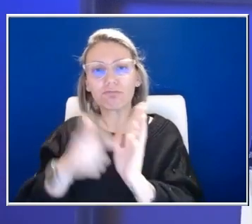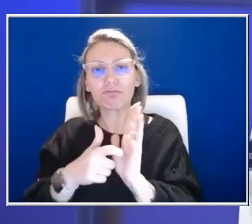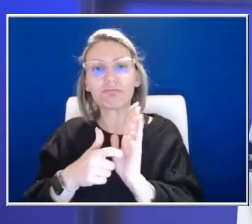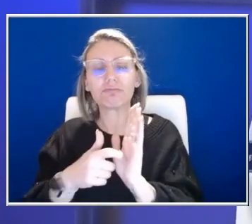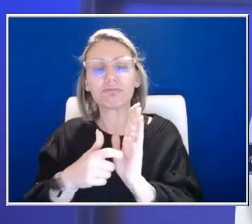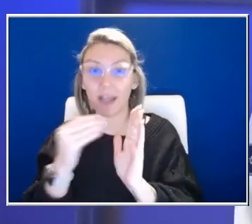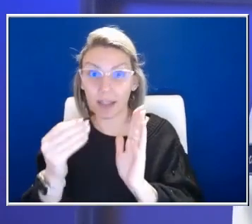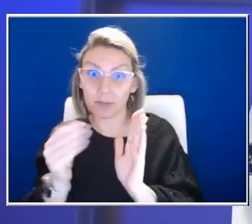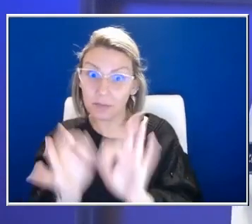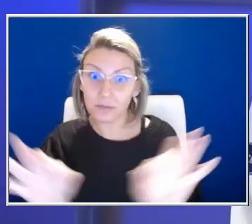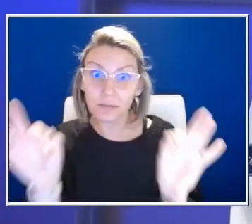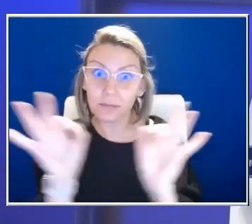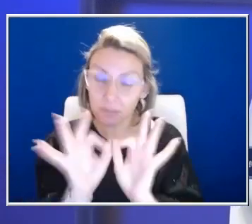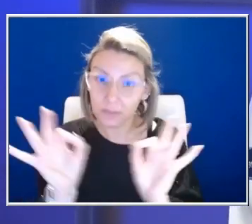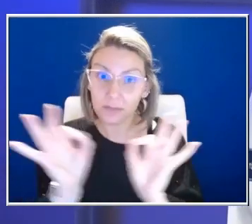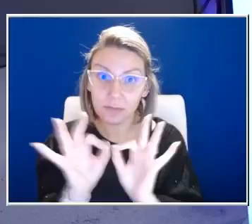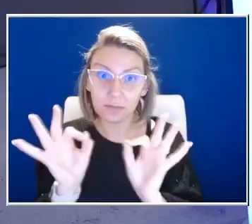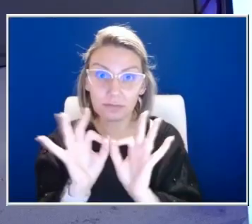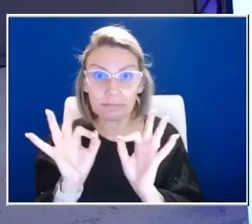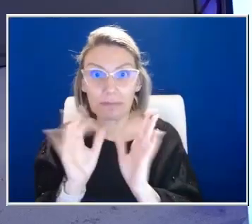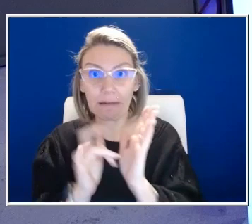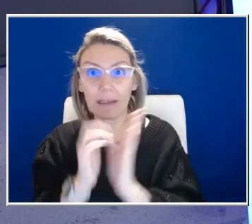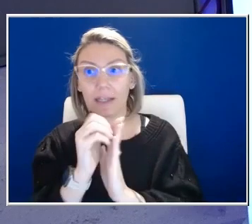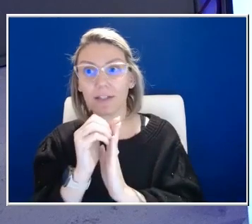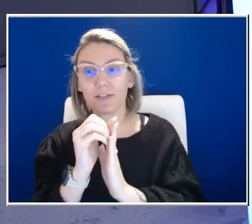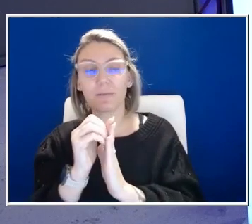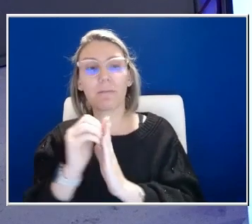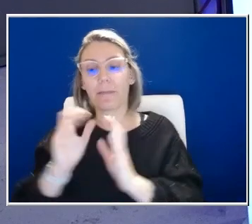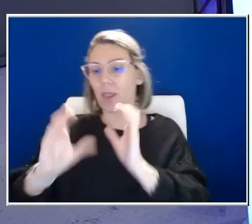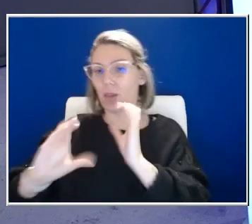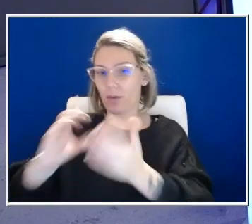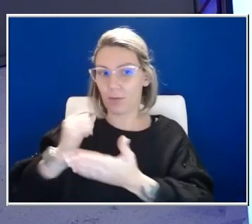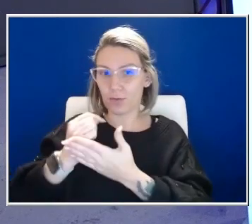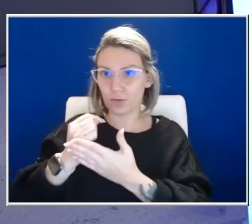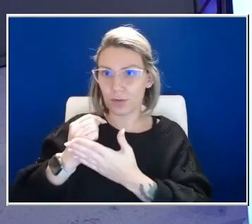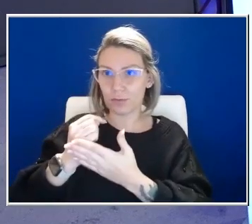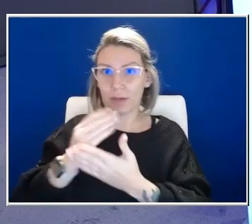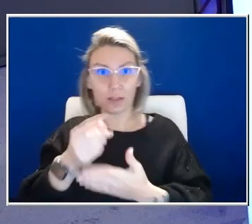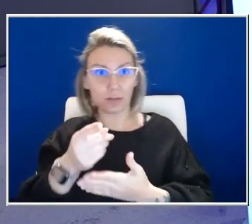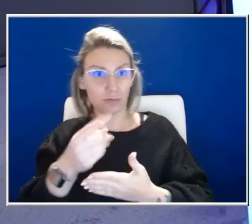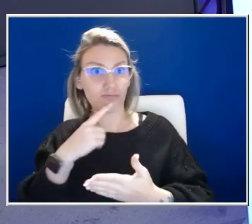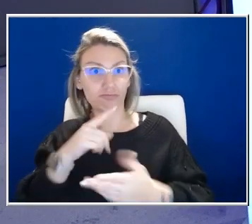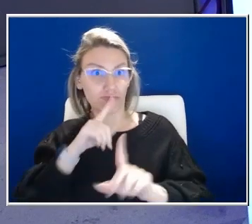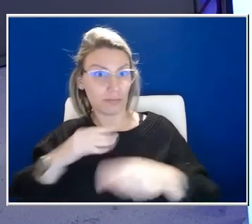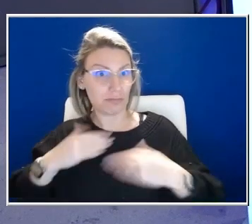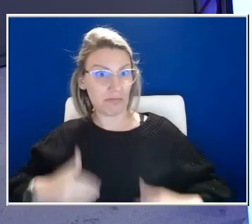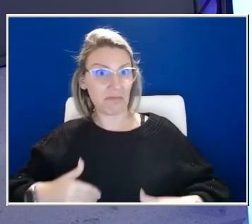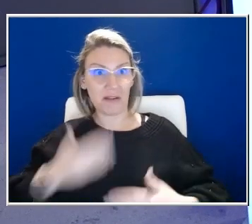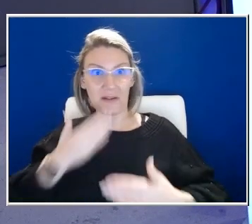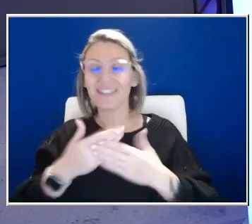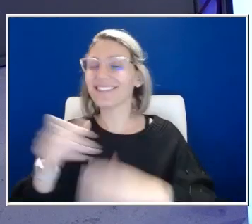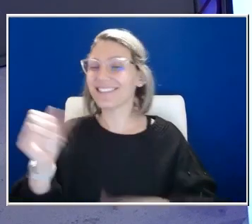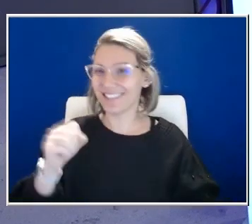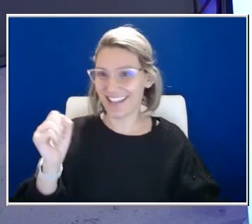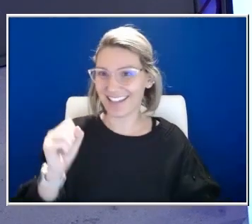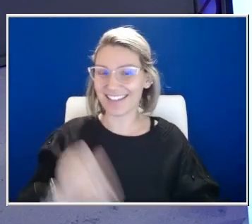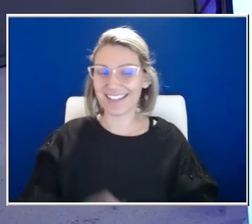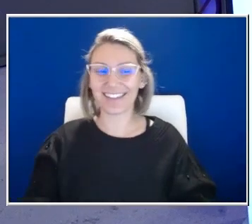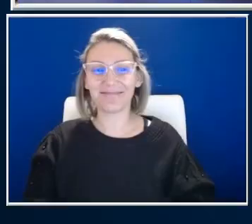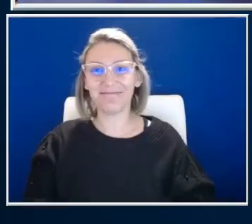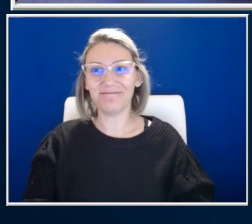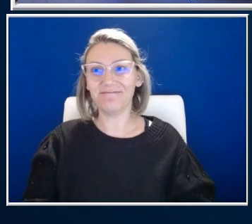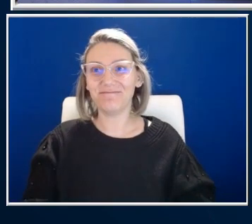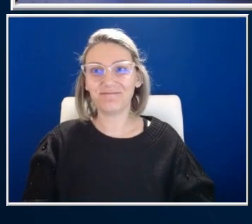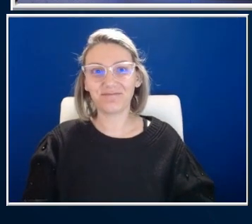meaningful cancer. So chemo treatment, and you said she responded very, very well to it. She did, yeah.